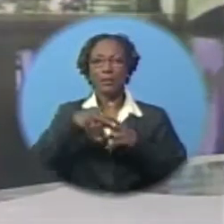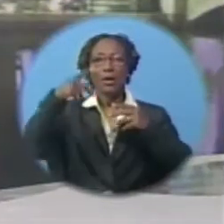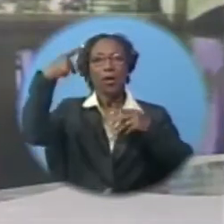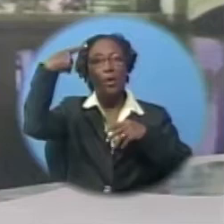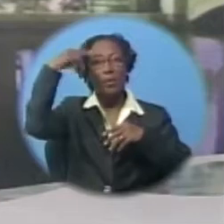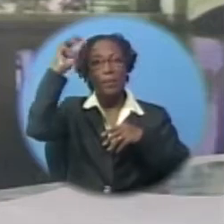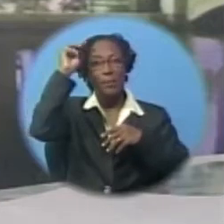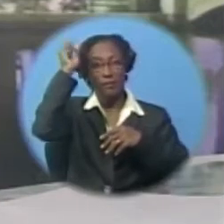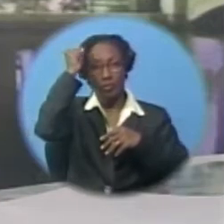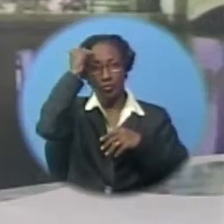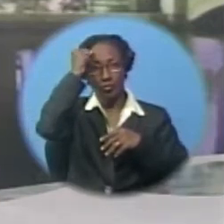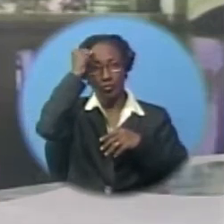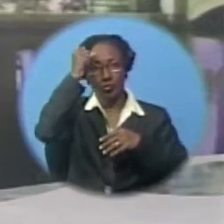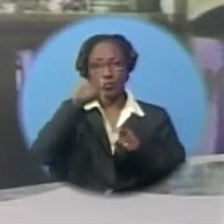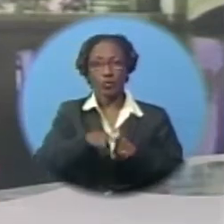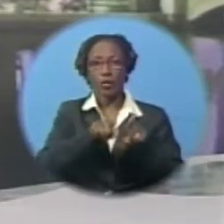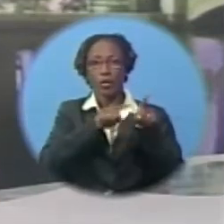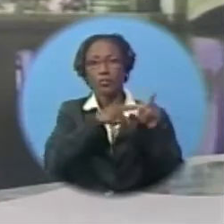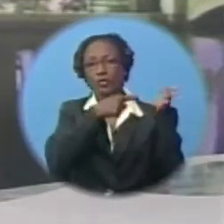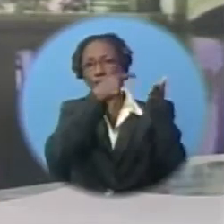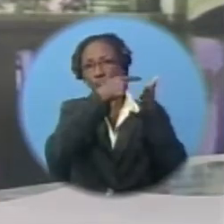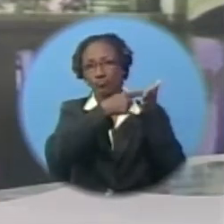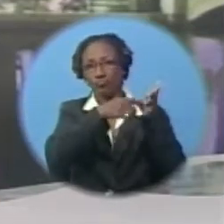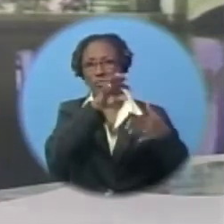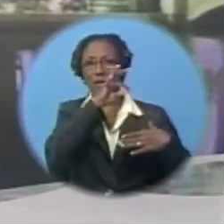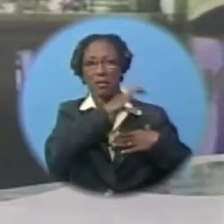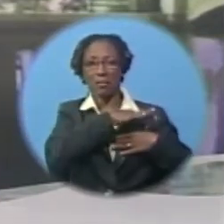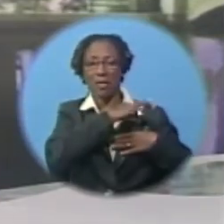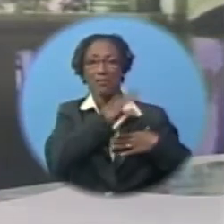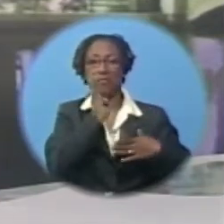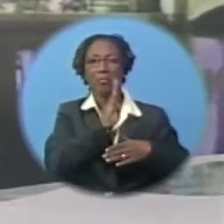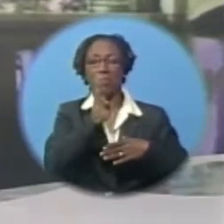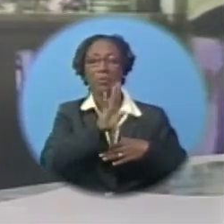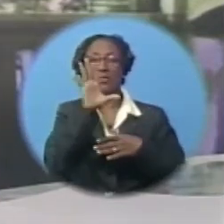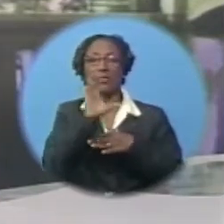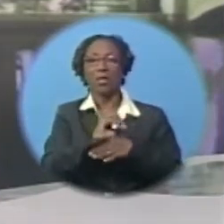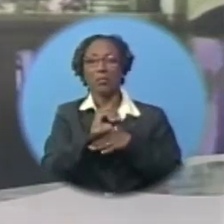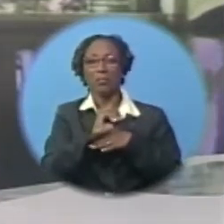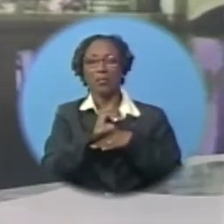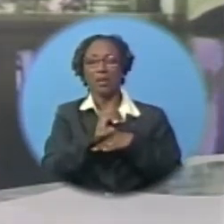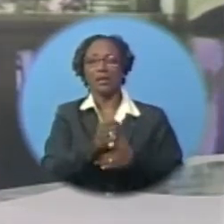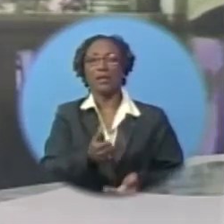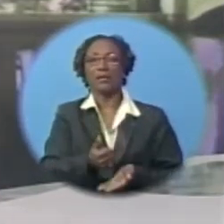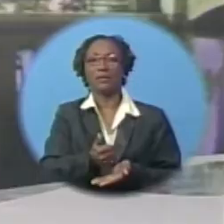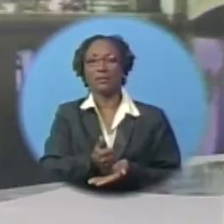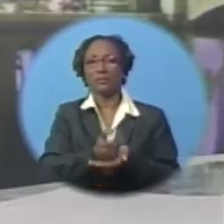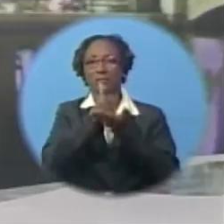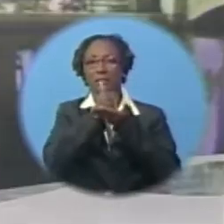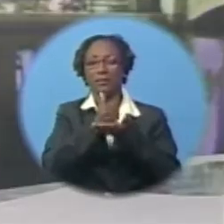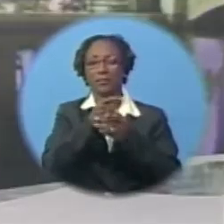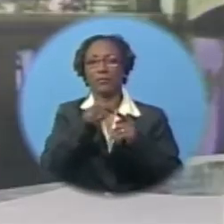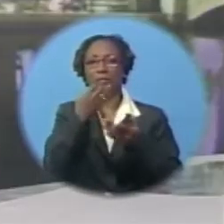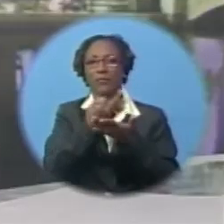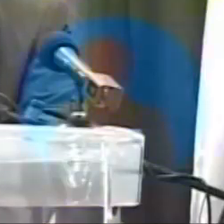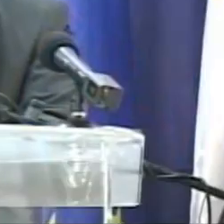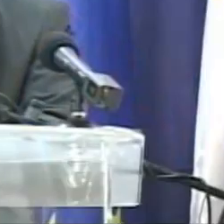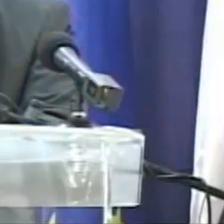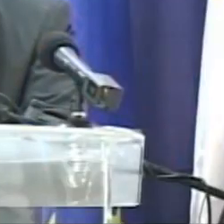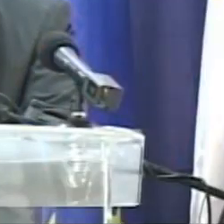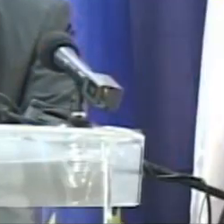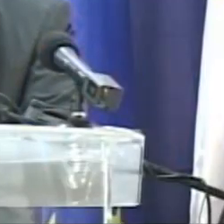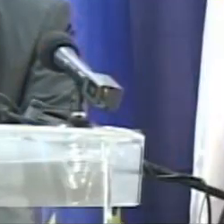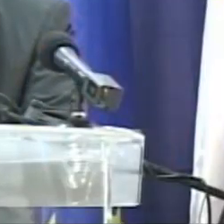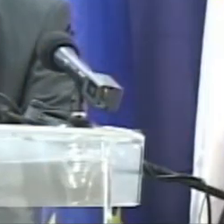Stewart also highlighted some of the benefits which Barbadian companies gained from past installments of the fund. Under the